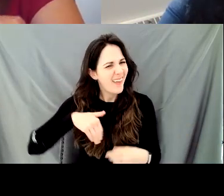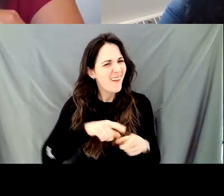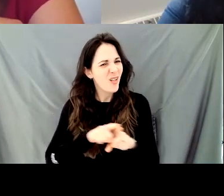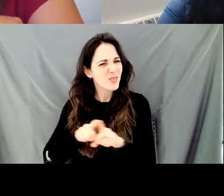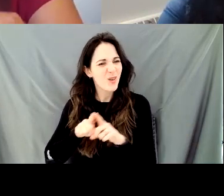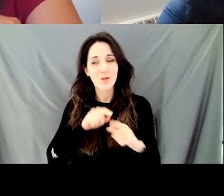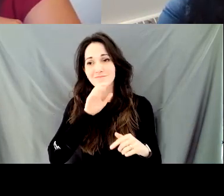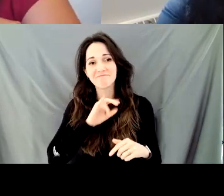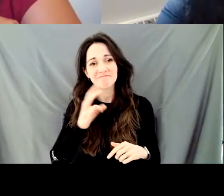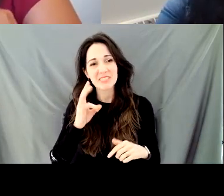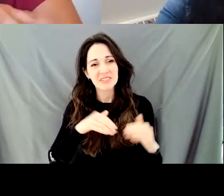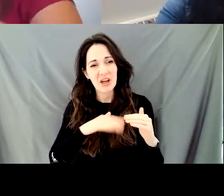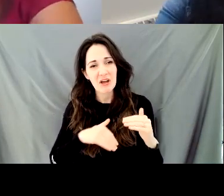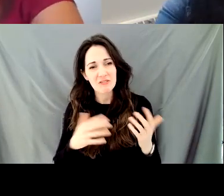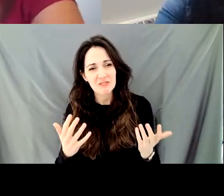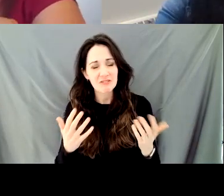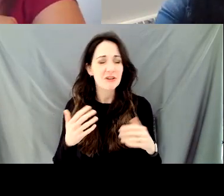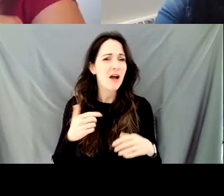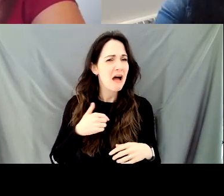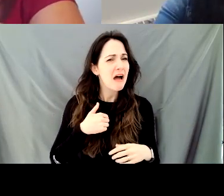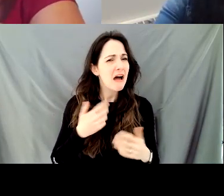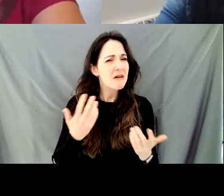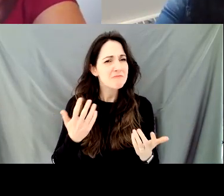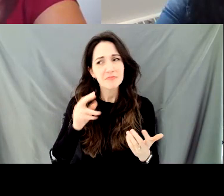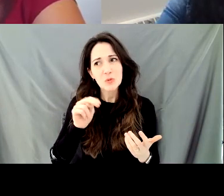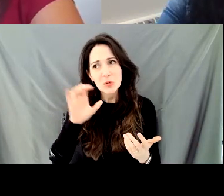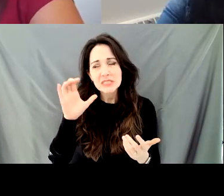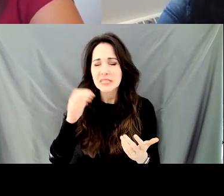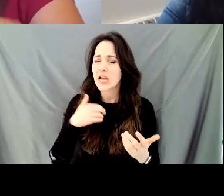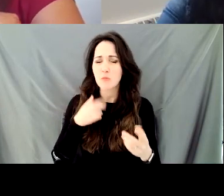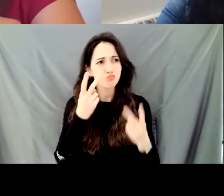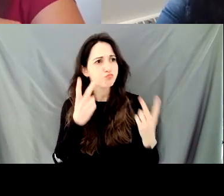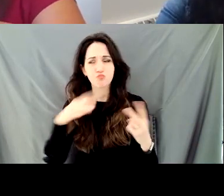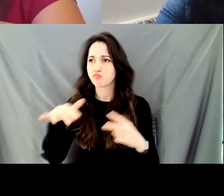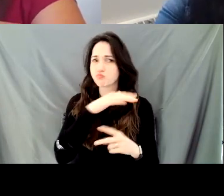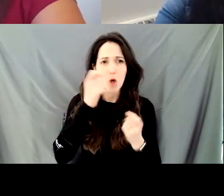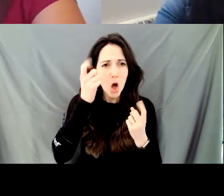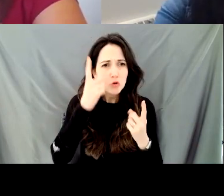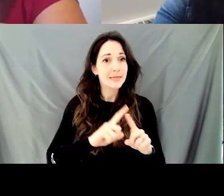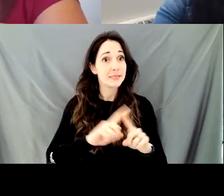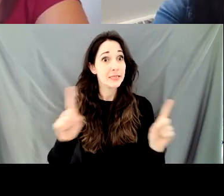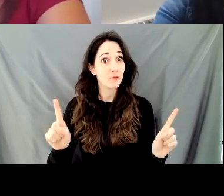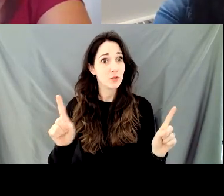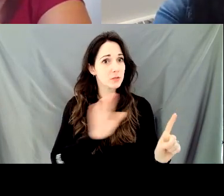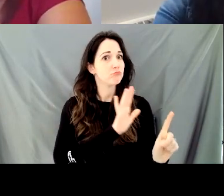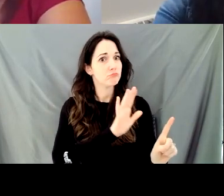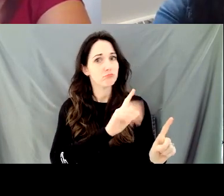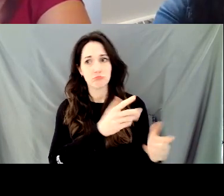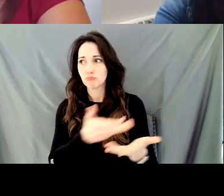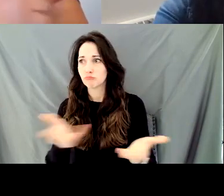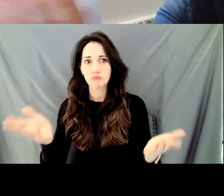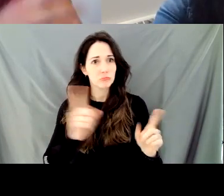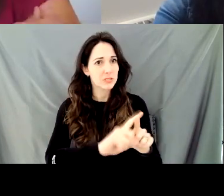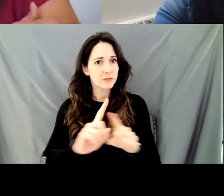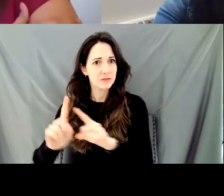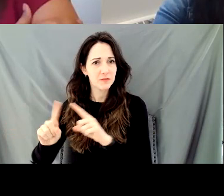17, I was privileged enough to understand difference and embrace difference, but really never giving it a second thought simply